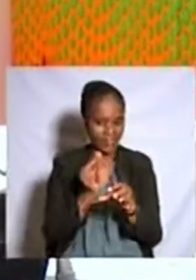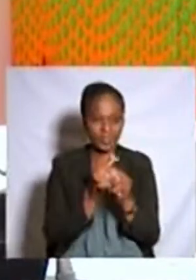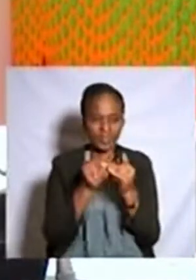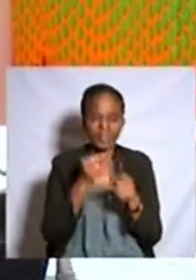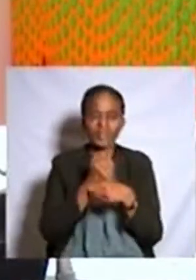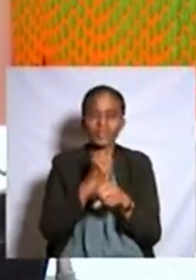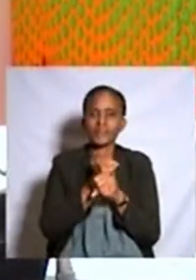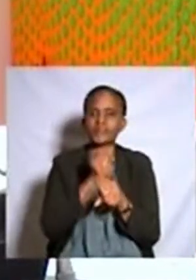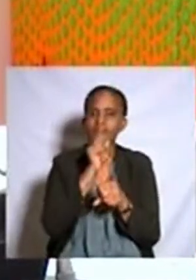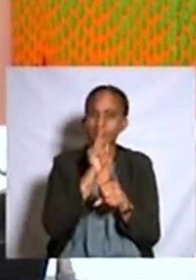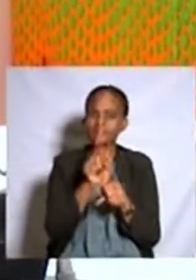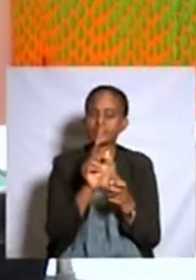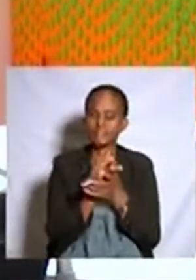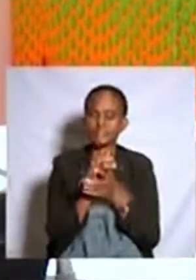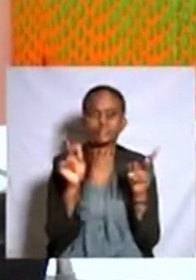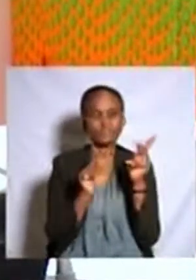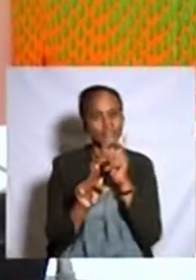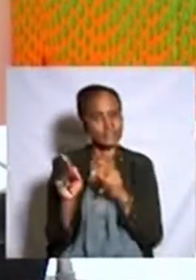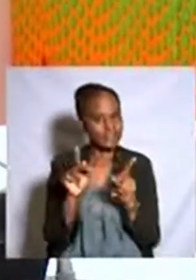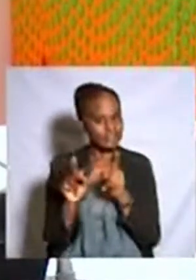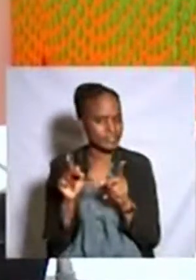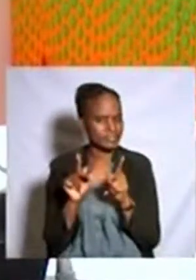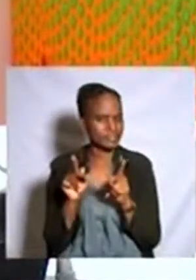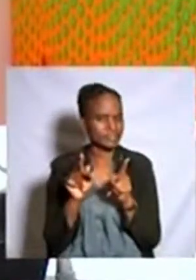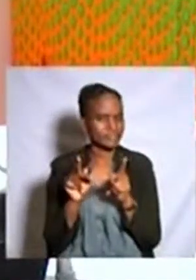that the people that